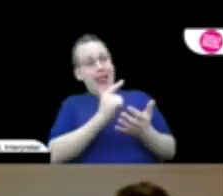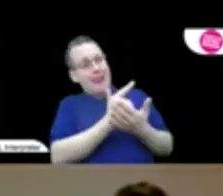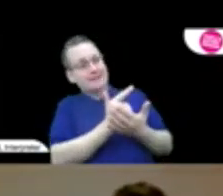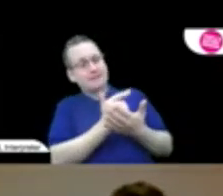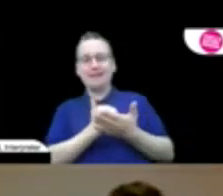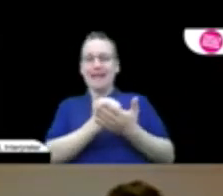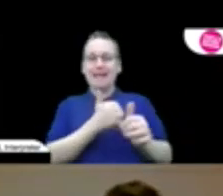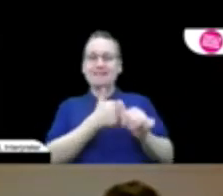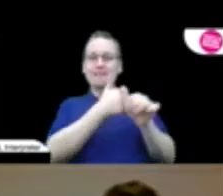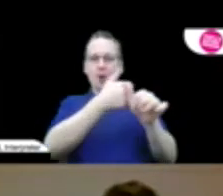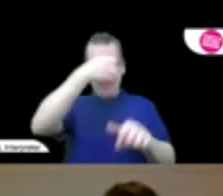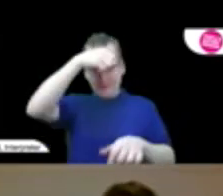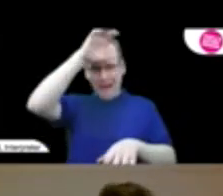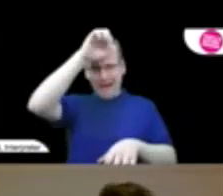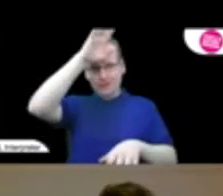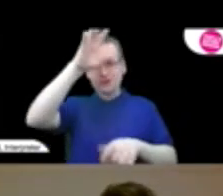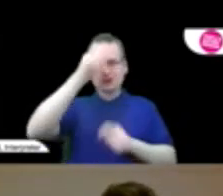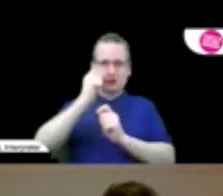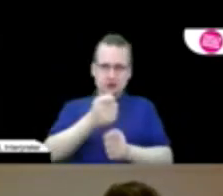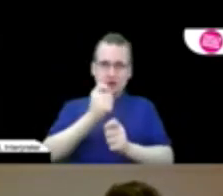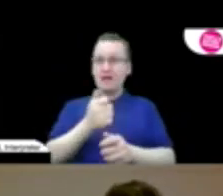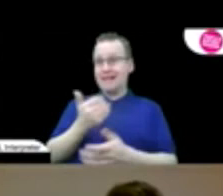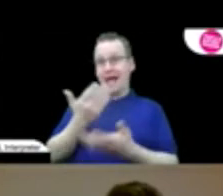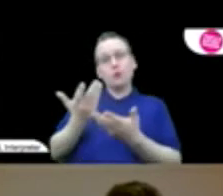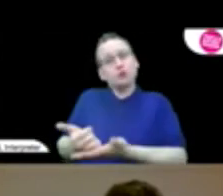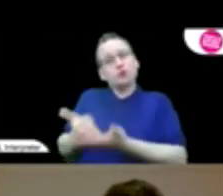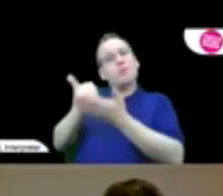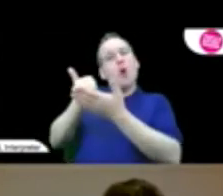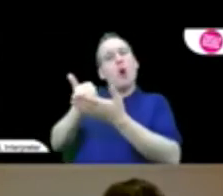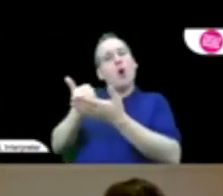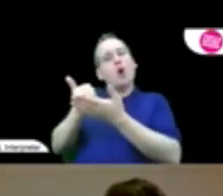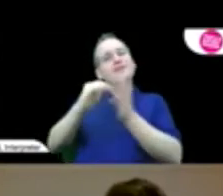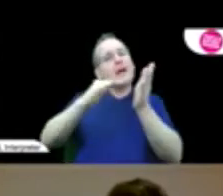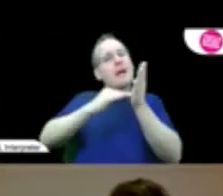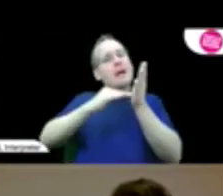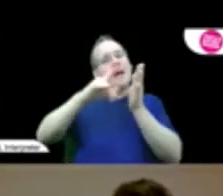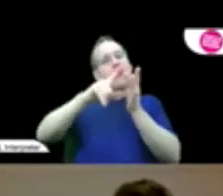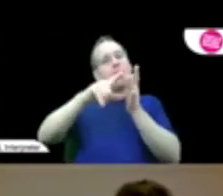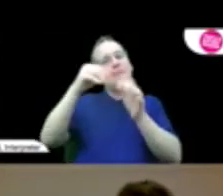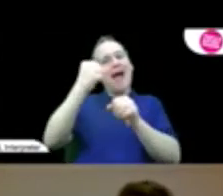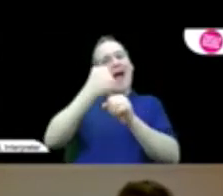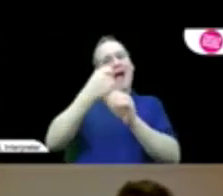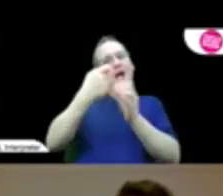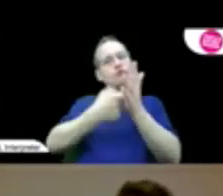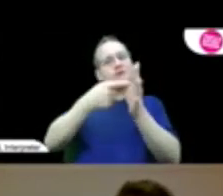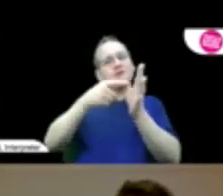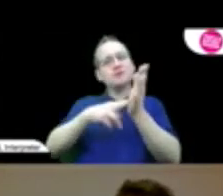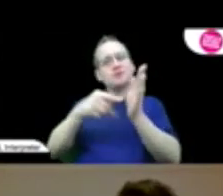up groups to support migrants and to combat